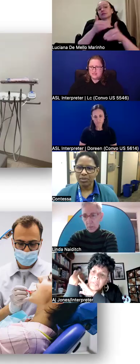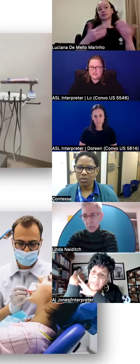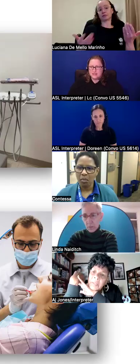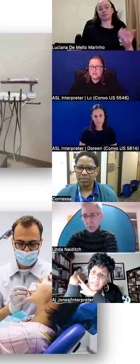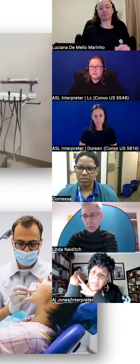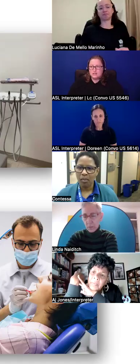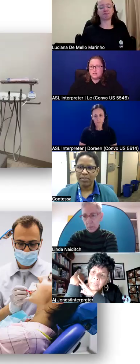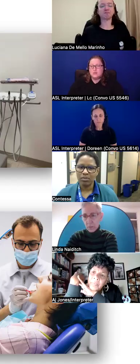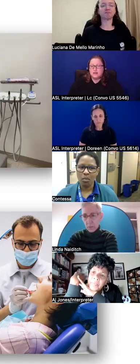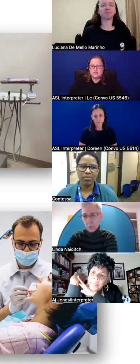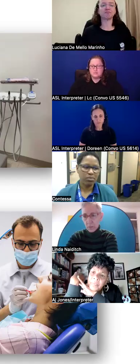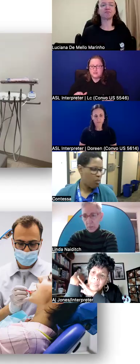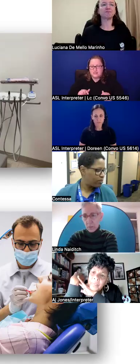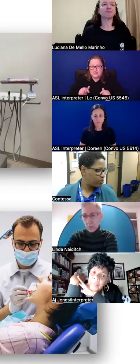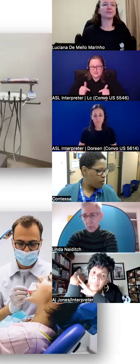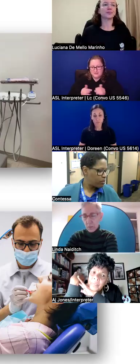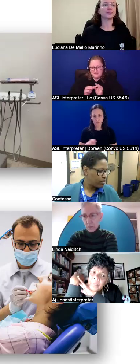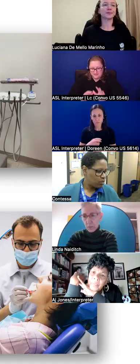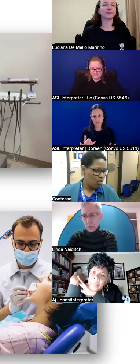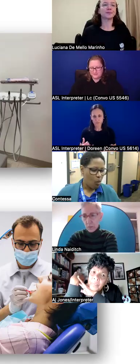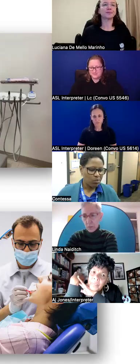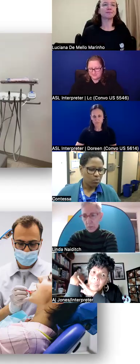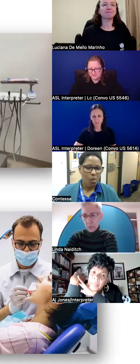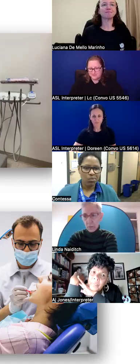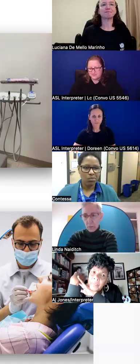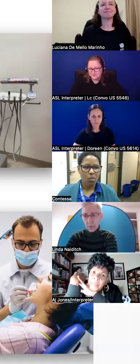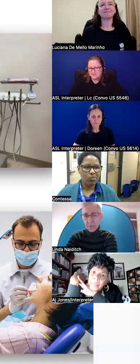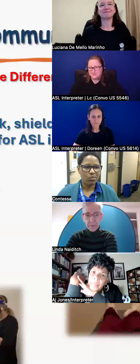of thing. So that is the process.